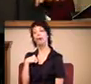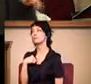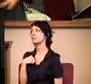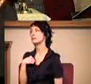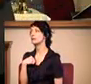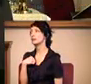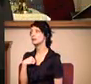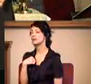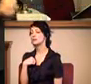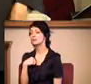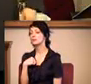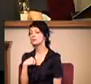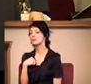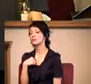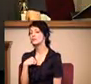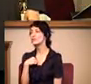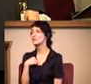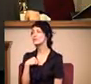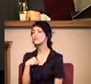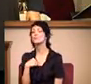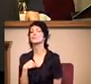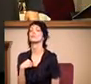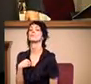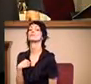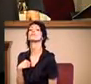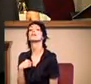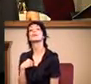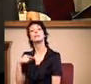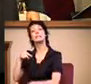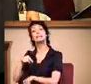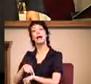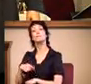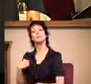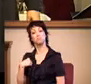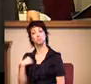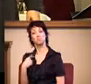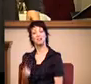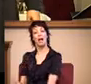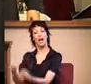last week was one of them. You know, there have been times when I've come to church